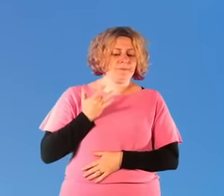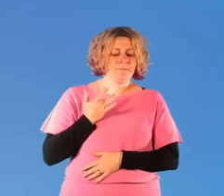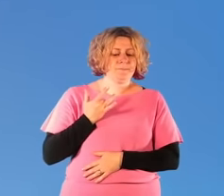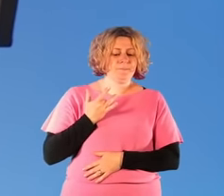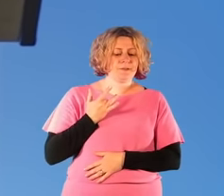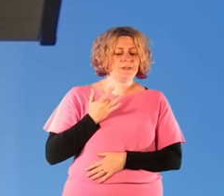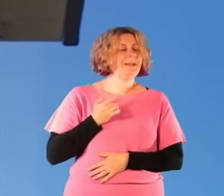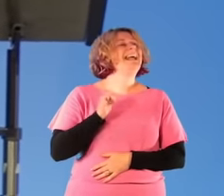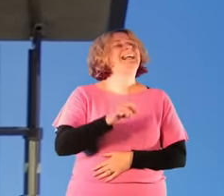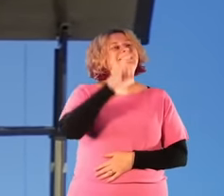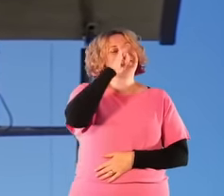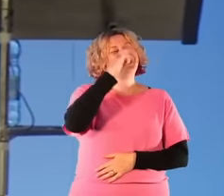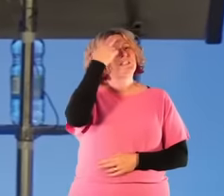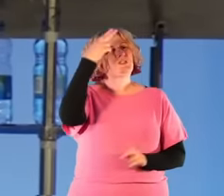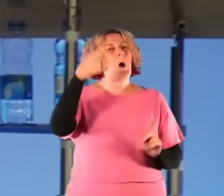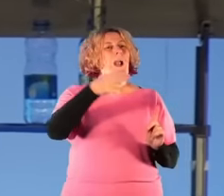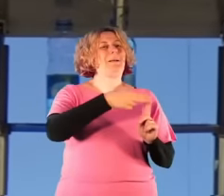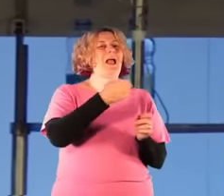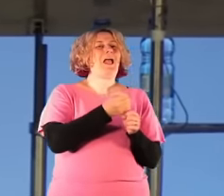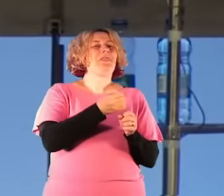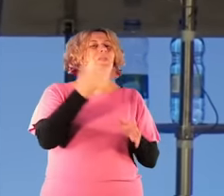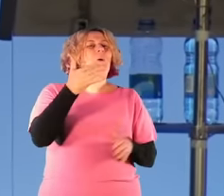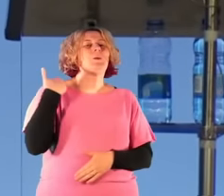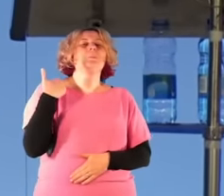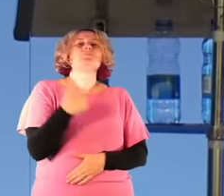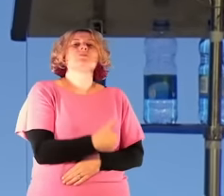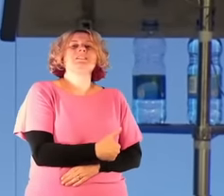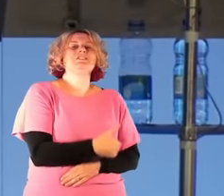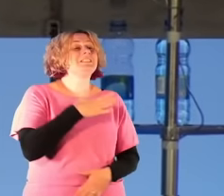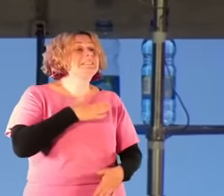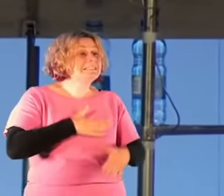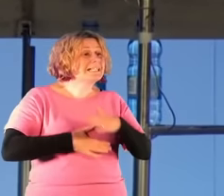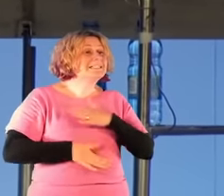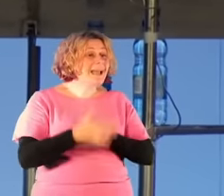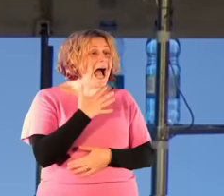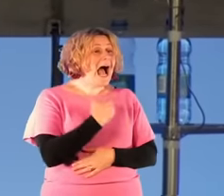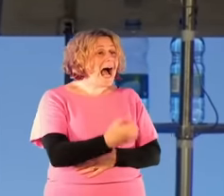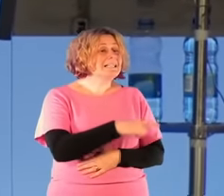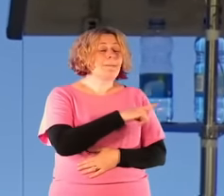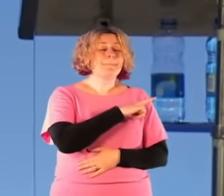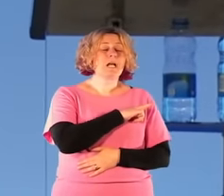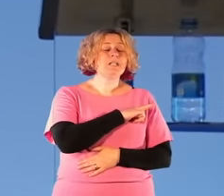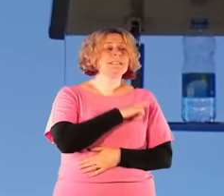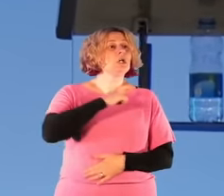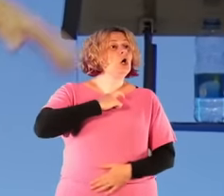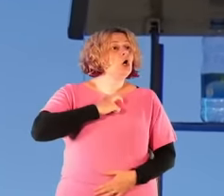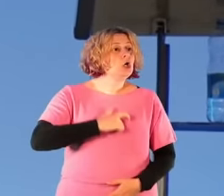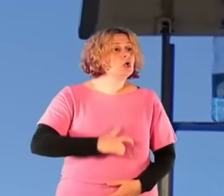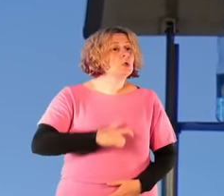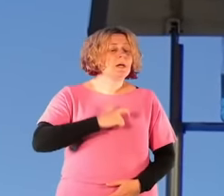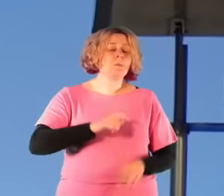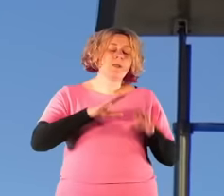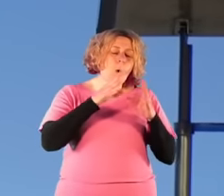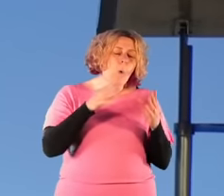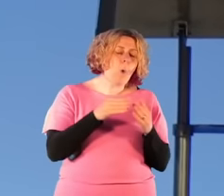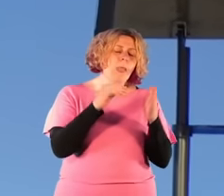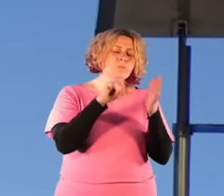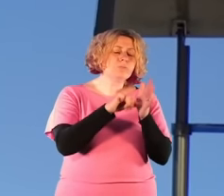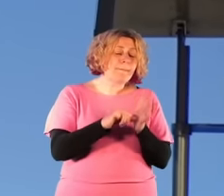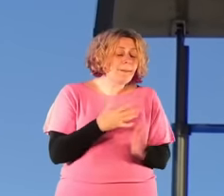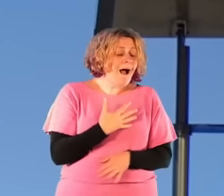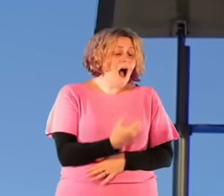Golden Prince. He has dignity because he's human. With all his problems, he has dignity.